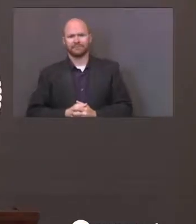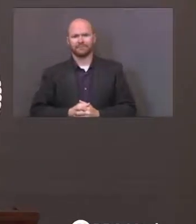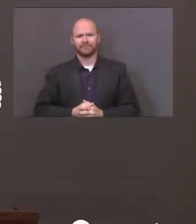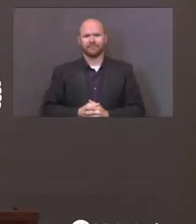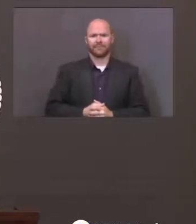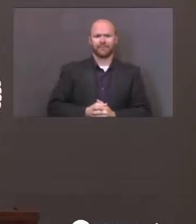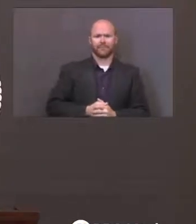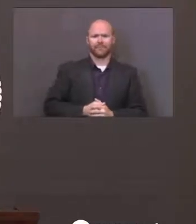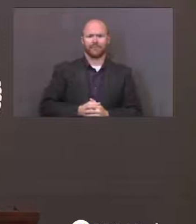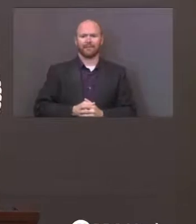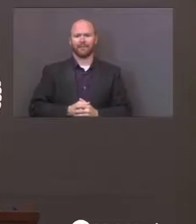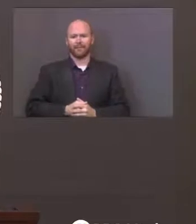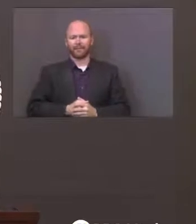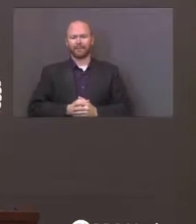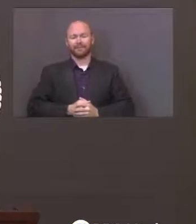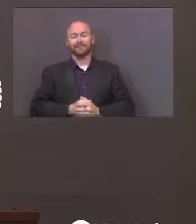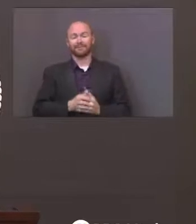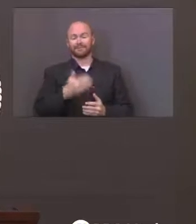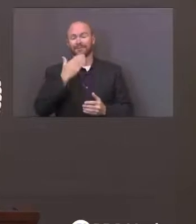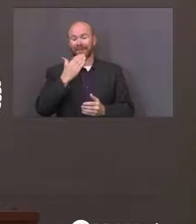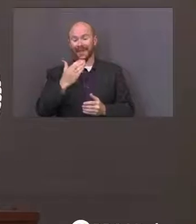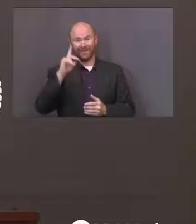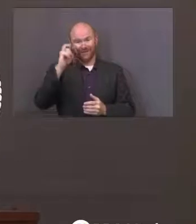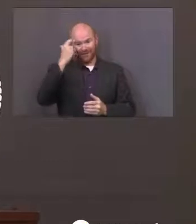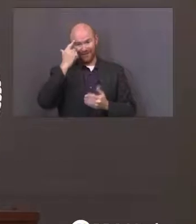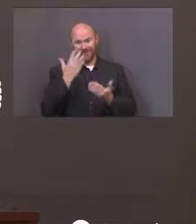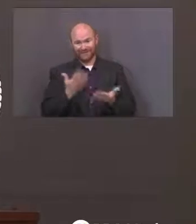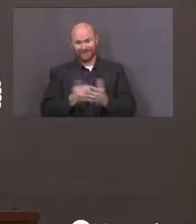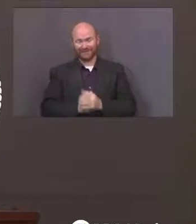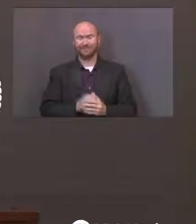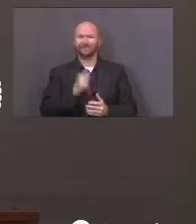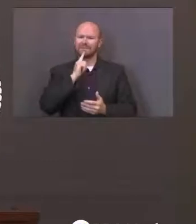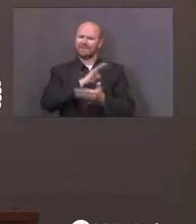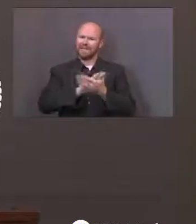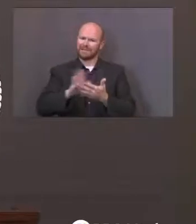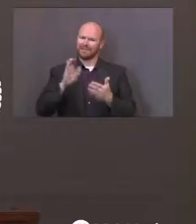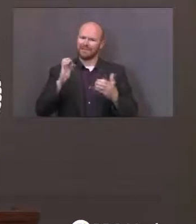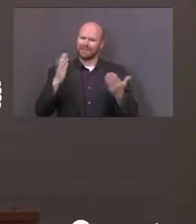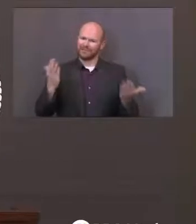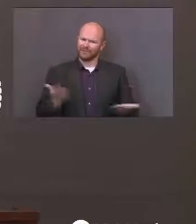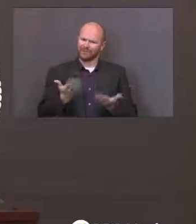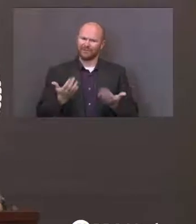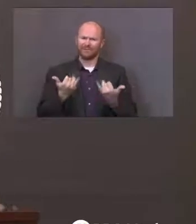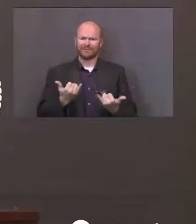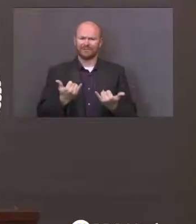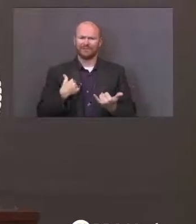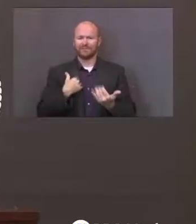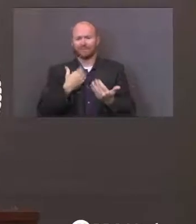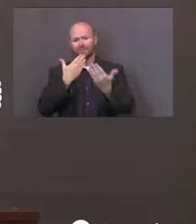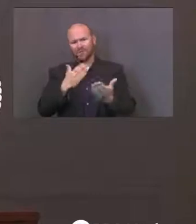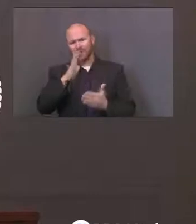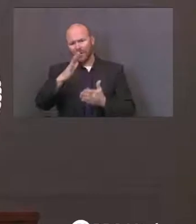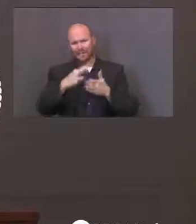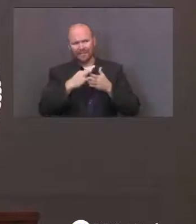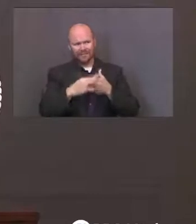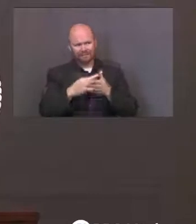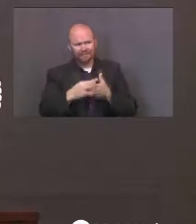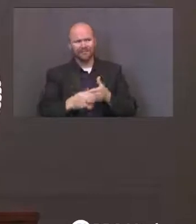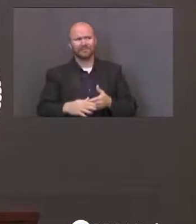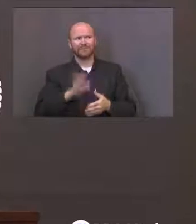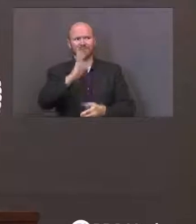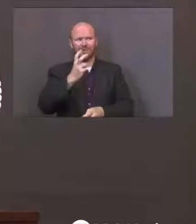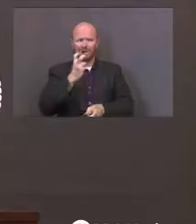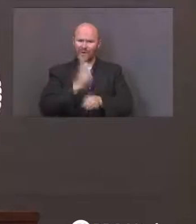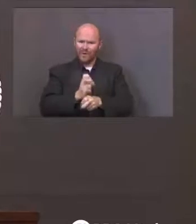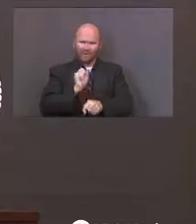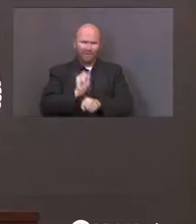Thank you, Governor Herbert. It's great to be with you today, and we really appreciate your leadership and the hard work